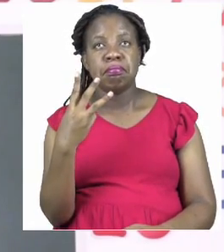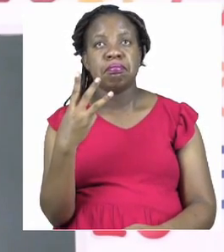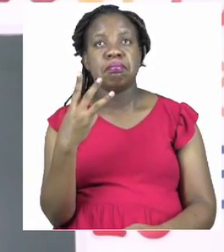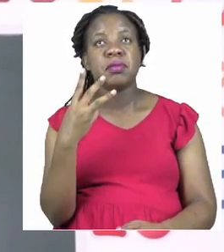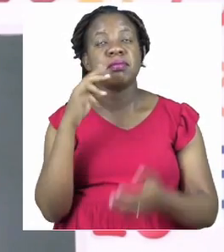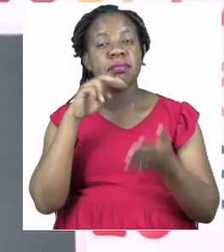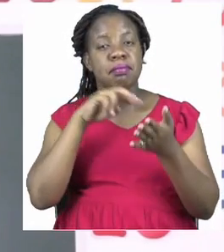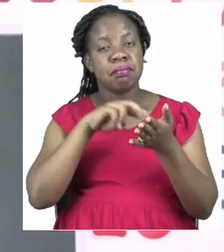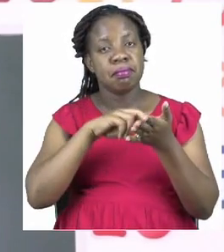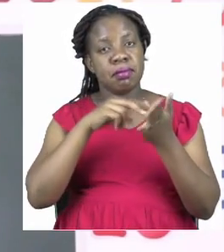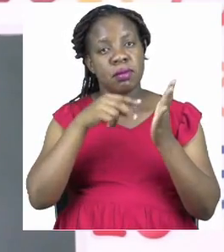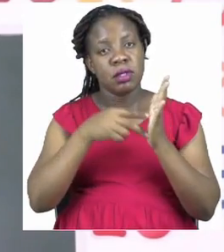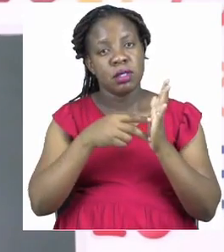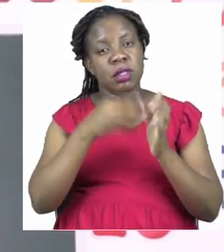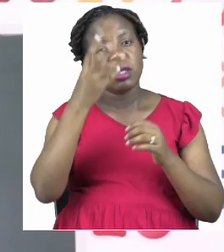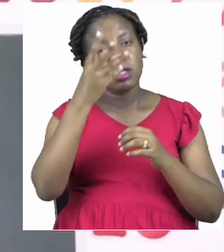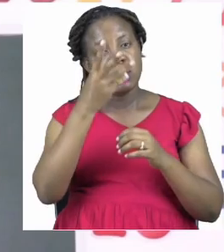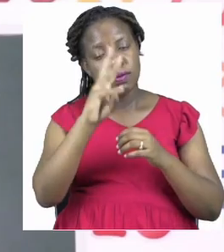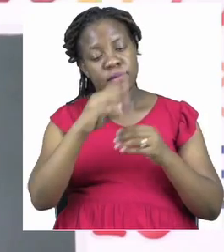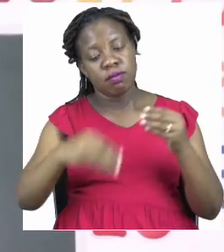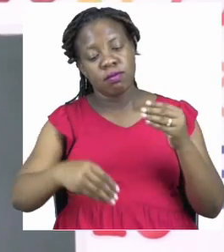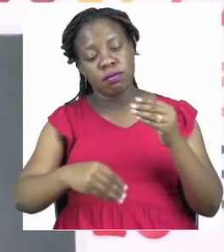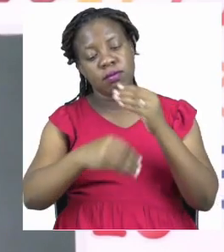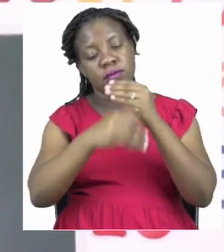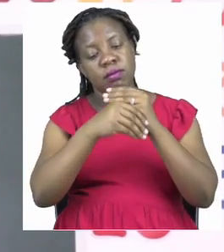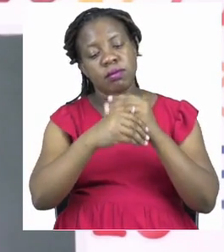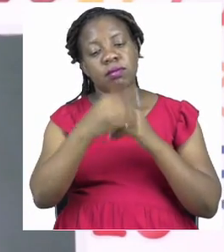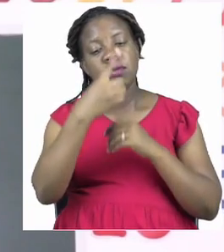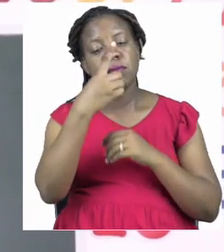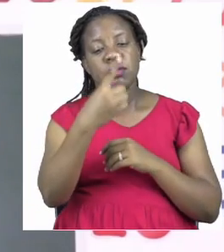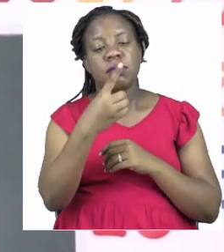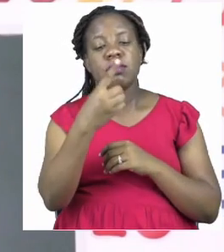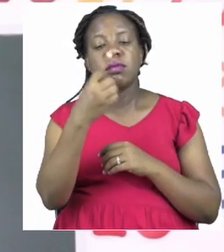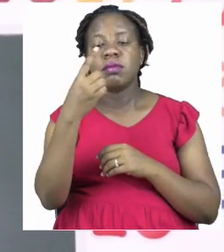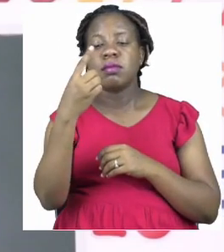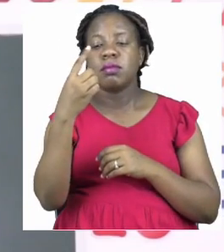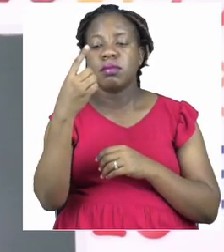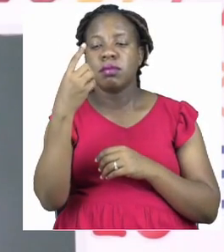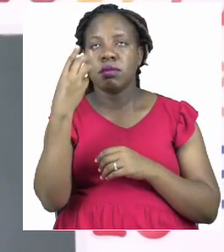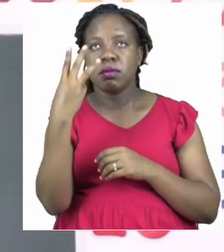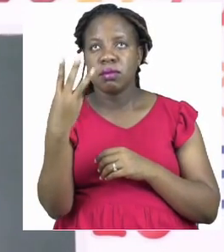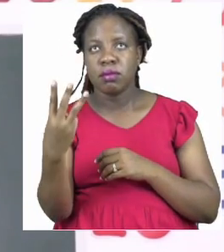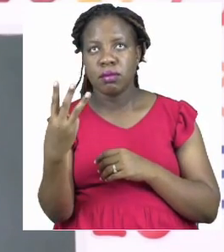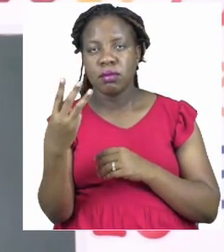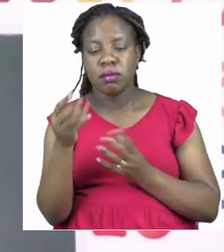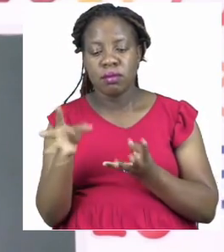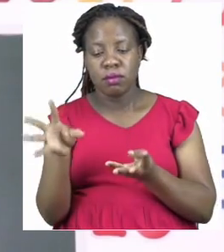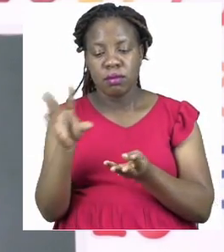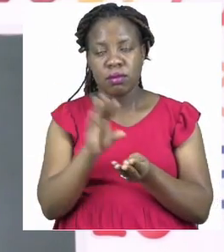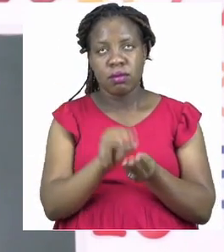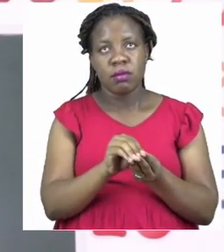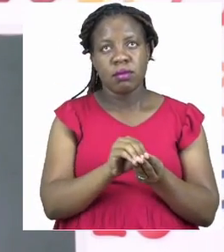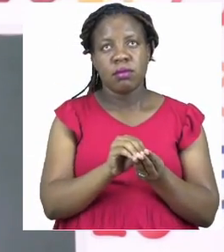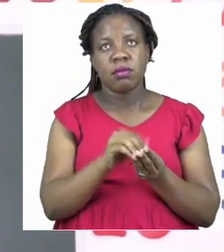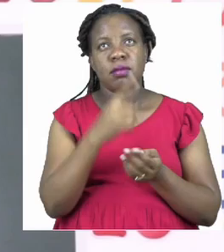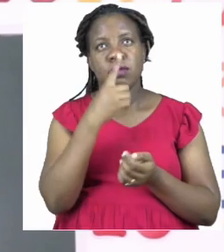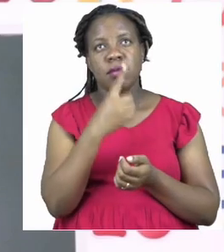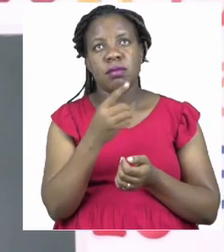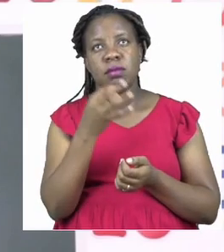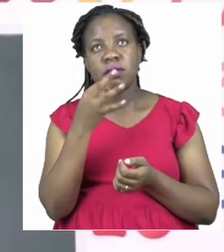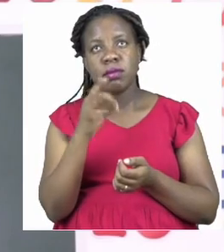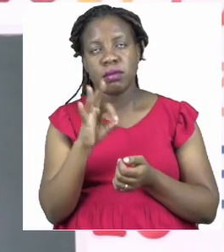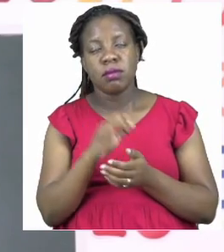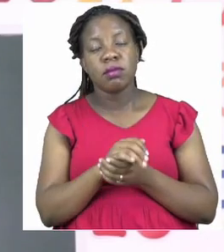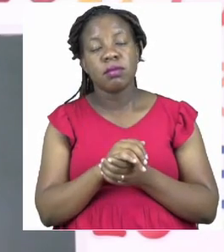13. We have the number 13. Well done, everyone. So don't forget the trick, counting